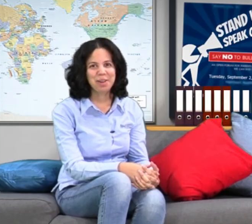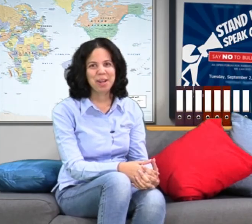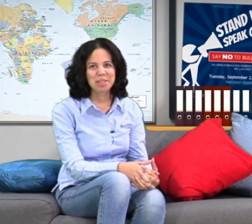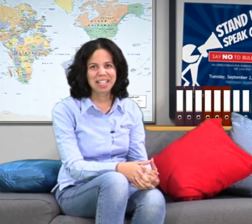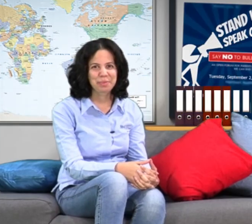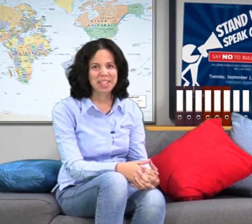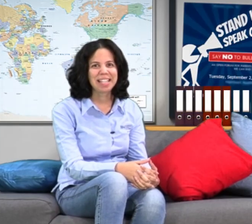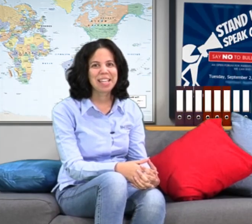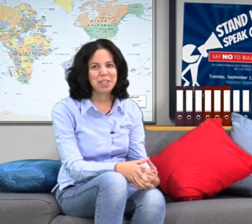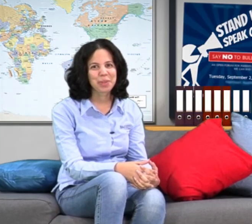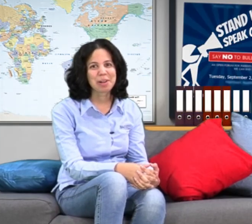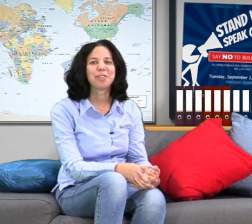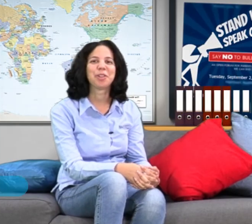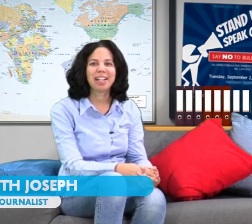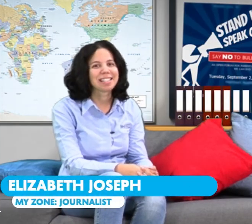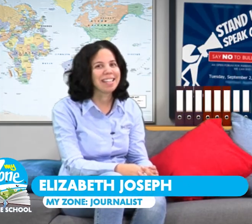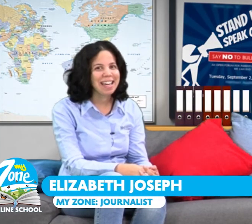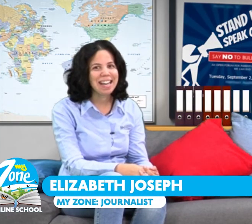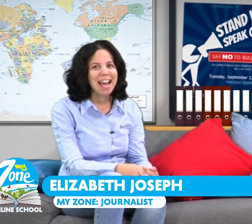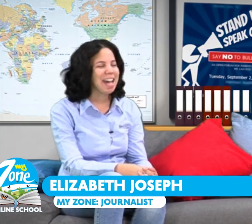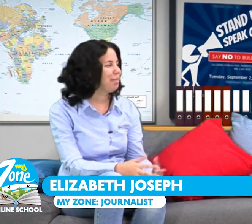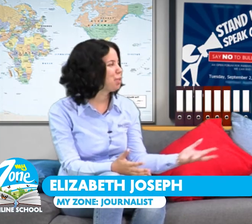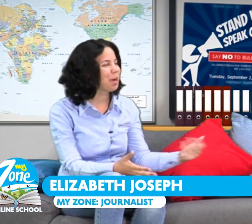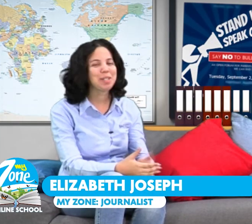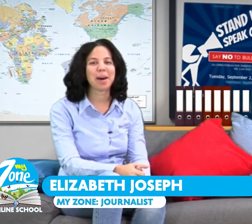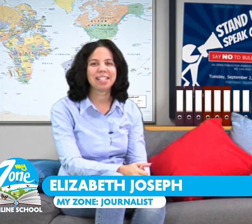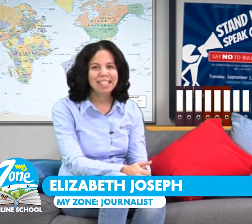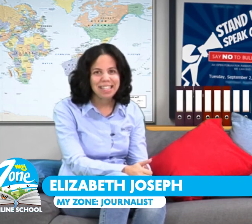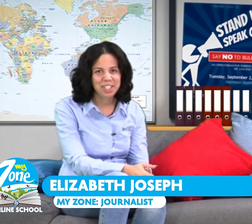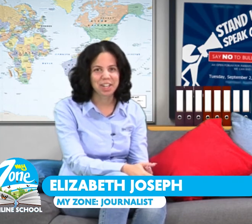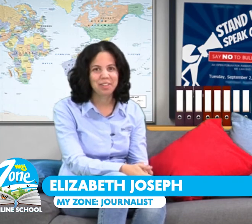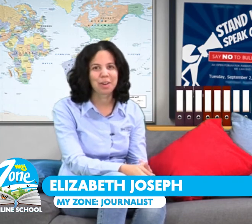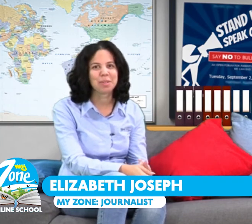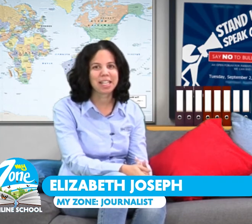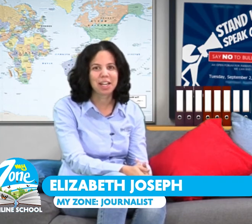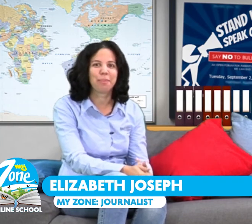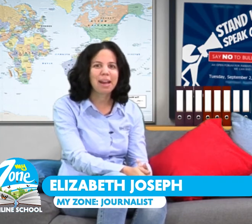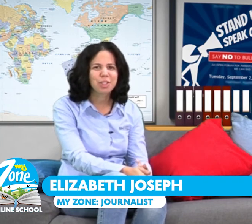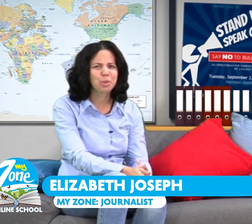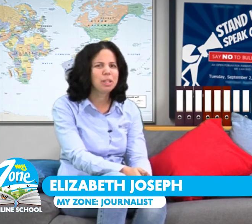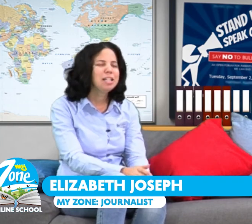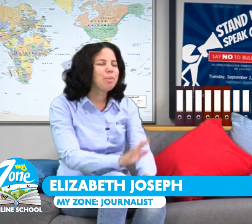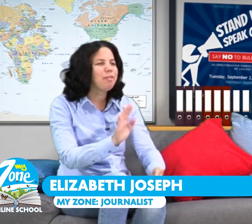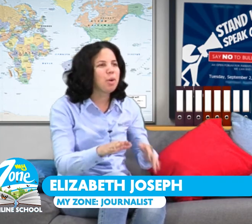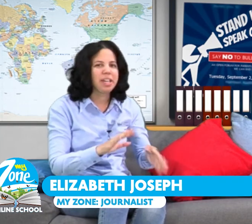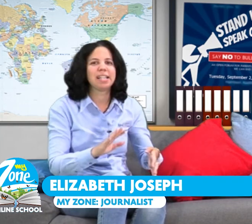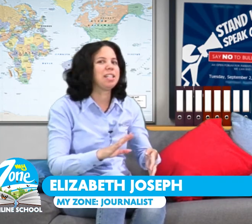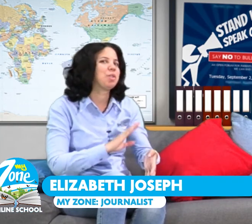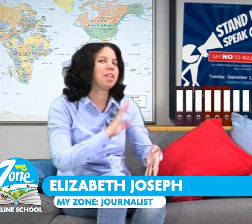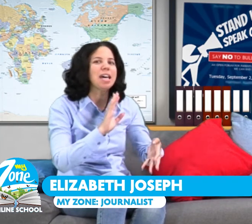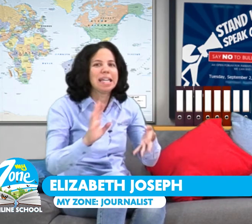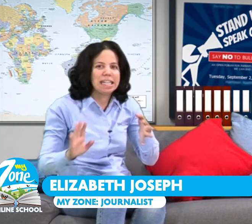Hi everyone, my name is Elizabeth and thank you so much for joining us again. I am joined by a teacher from Sunshine Private School. So before we